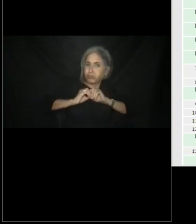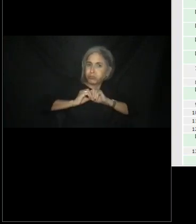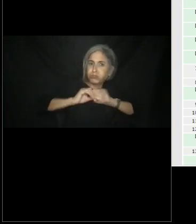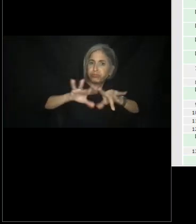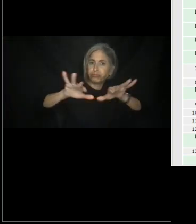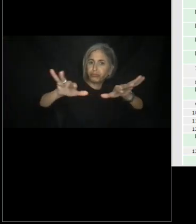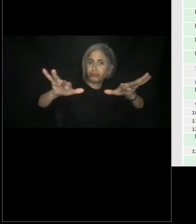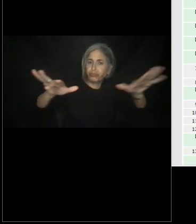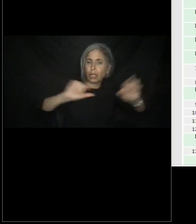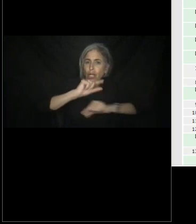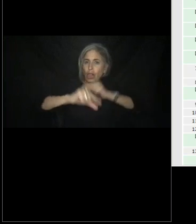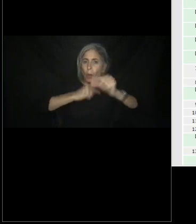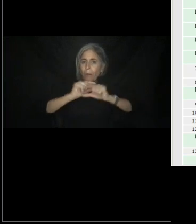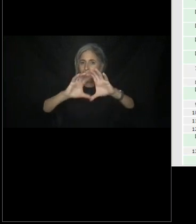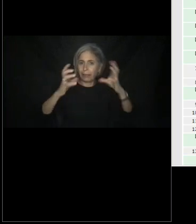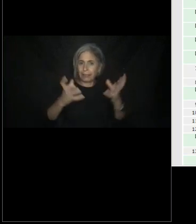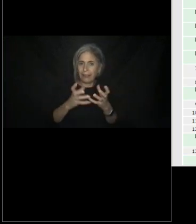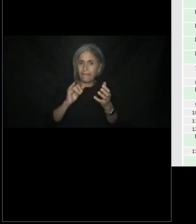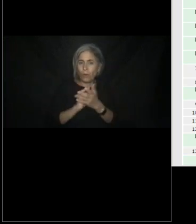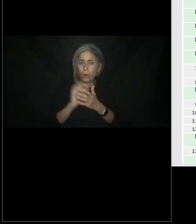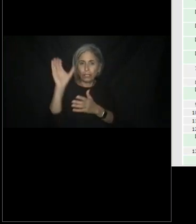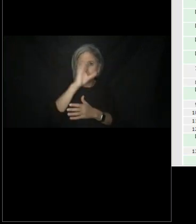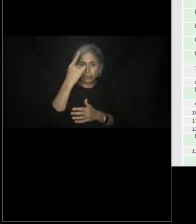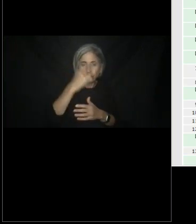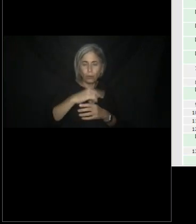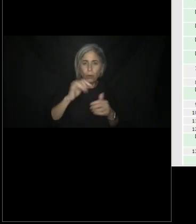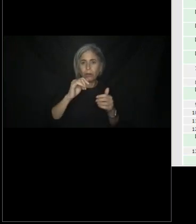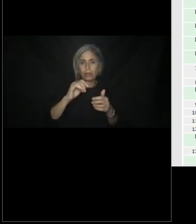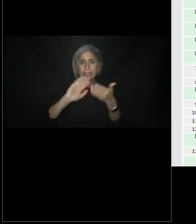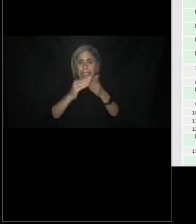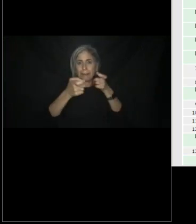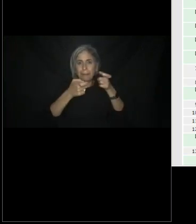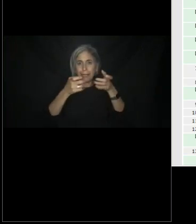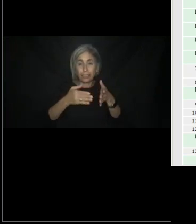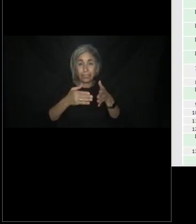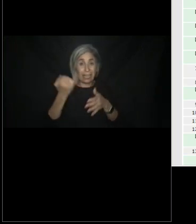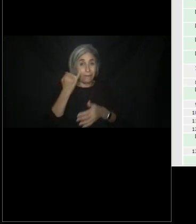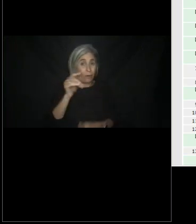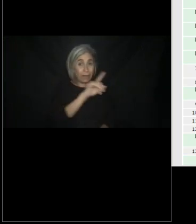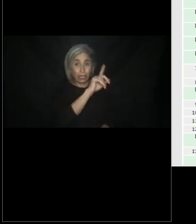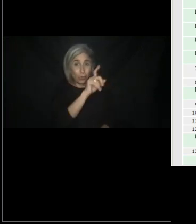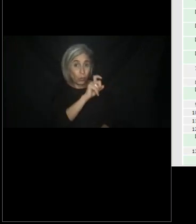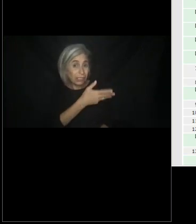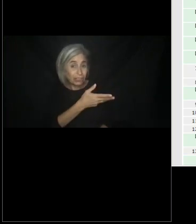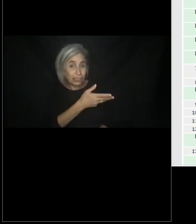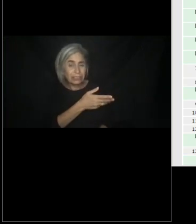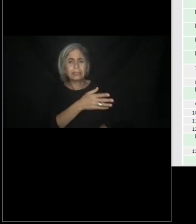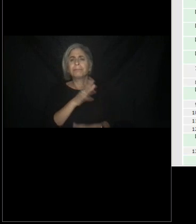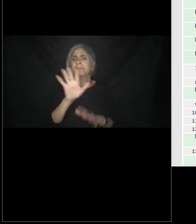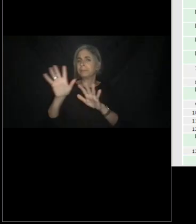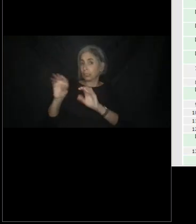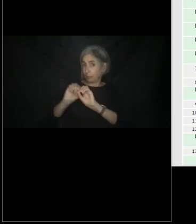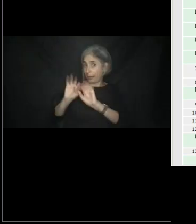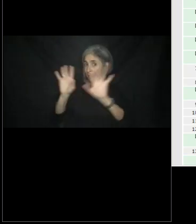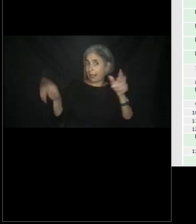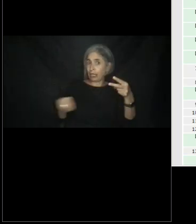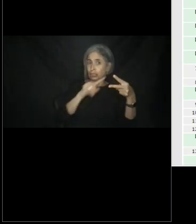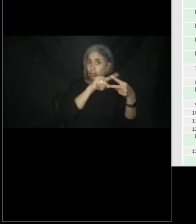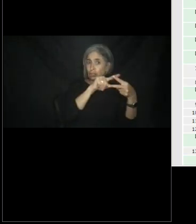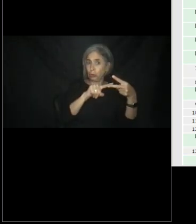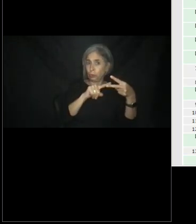globally. So I don't know if you have any questions that. So to be clear, 2 options. Yes.